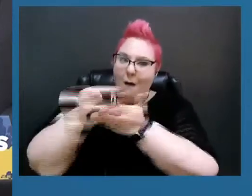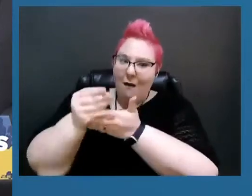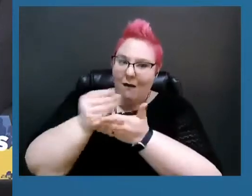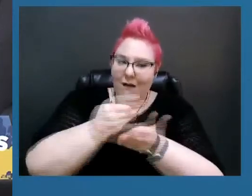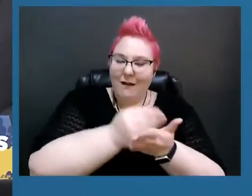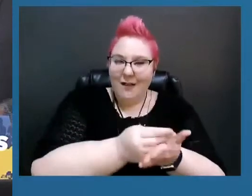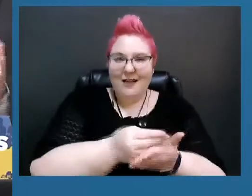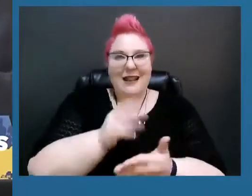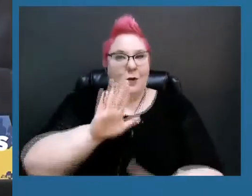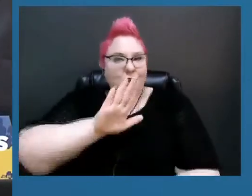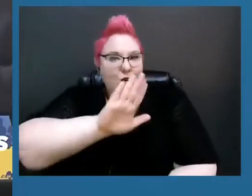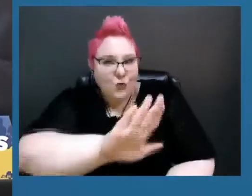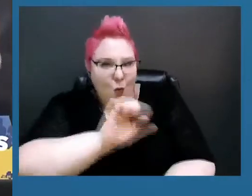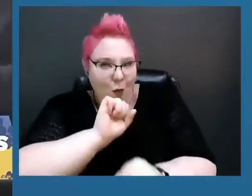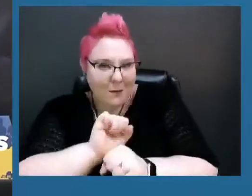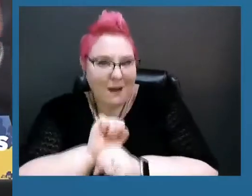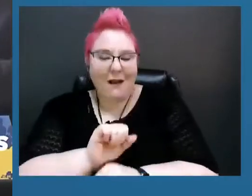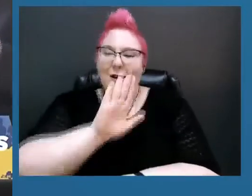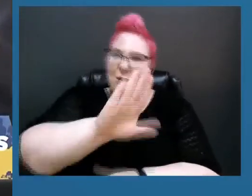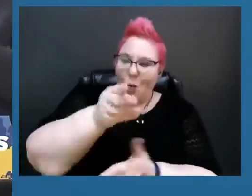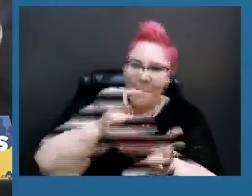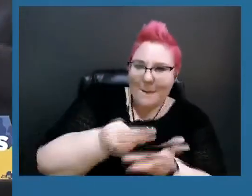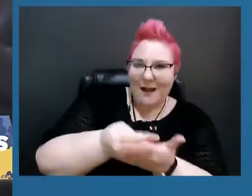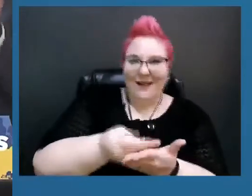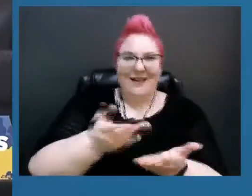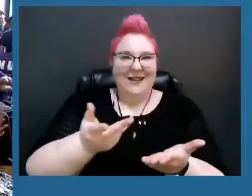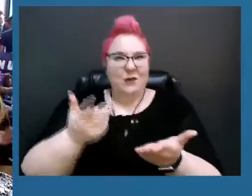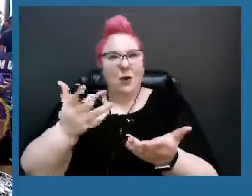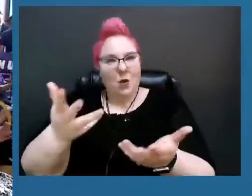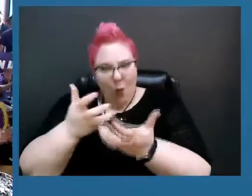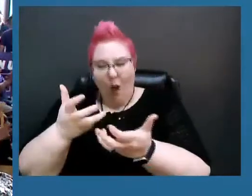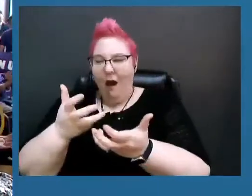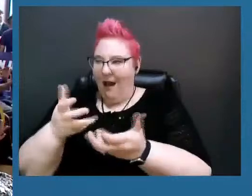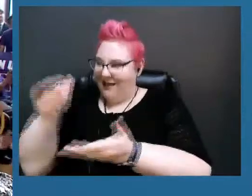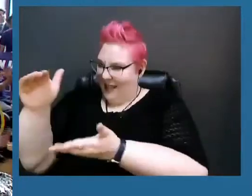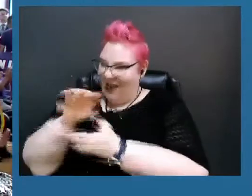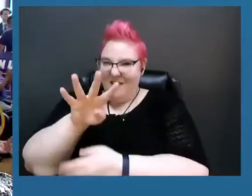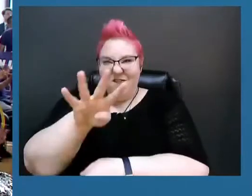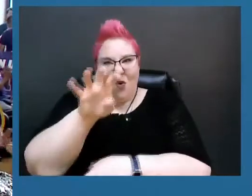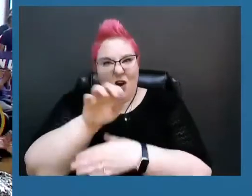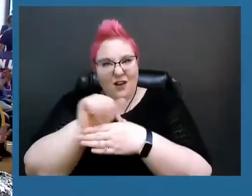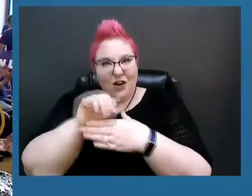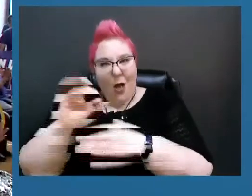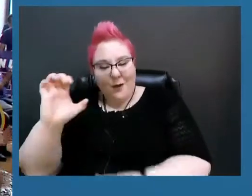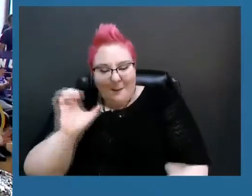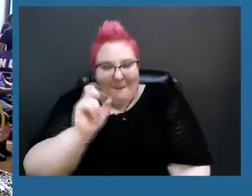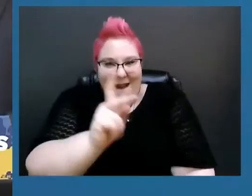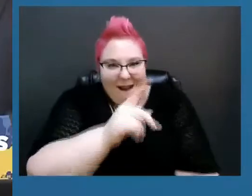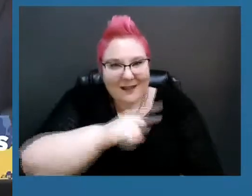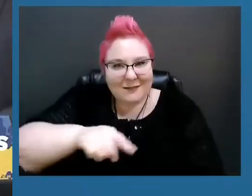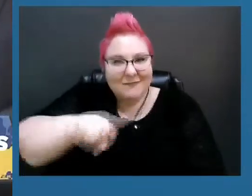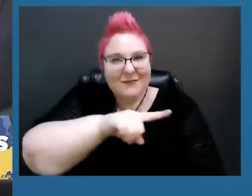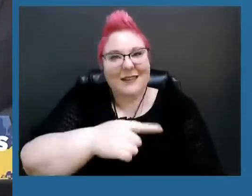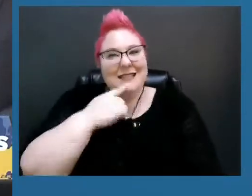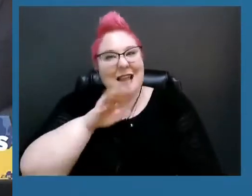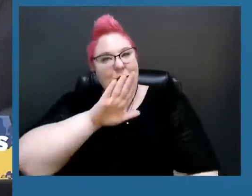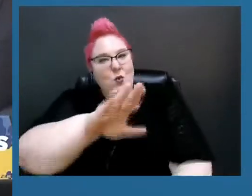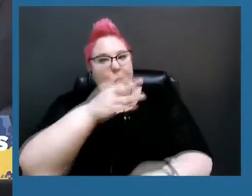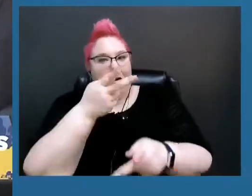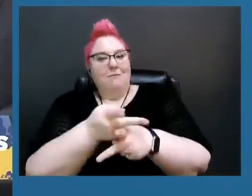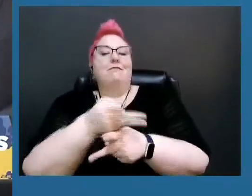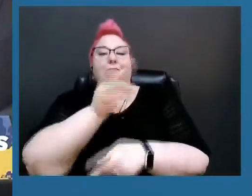out of your pockets, right? So let's put $400 back in your pockets and say that is your money.